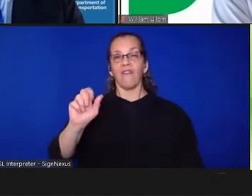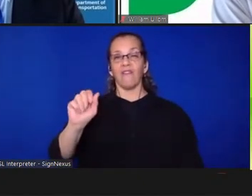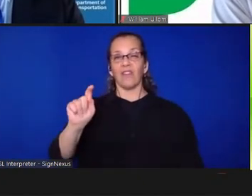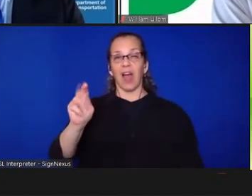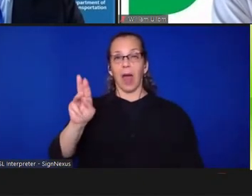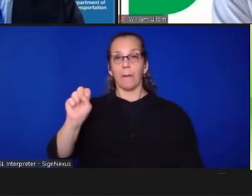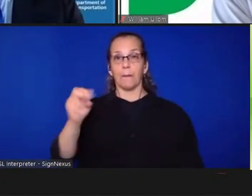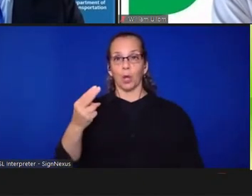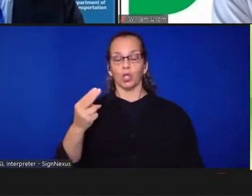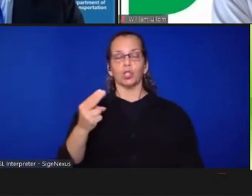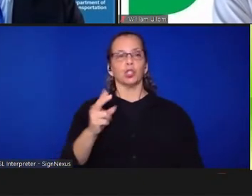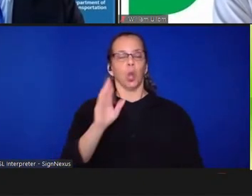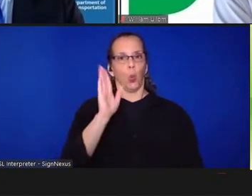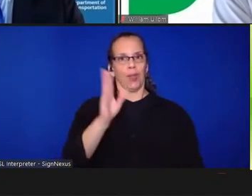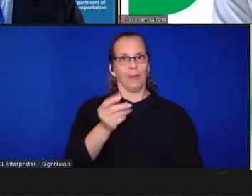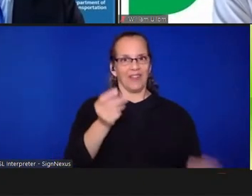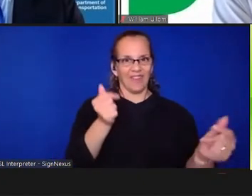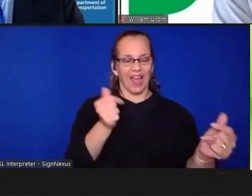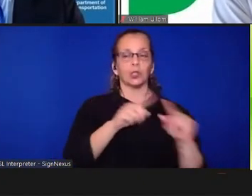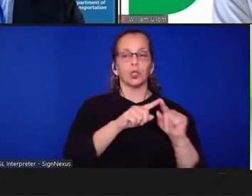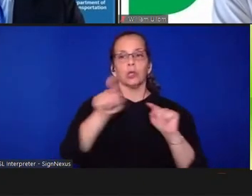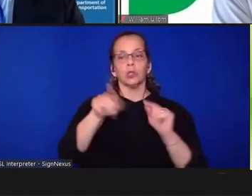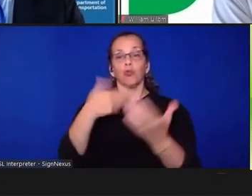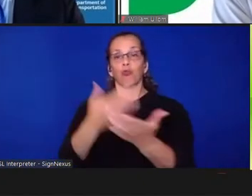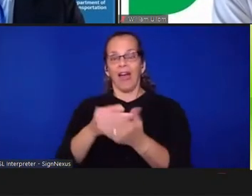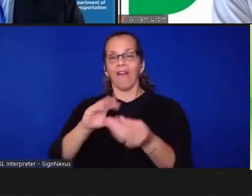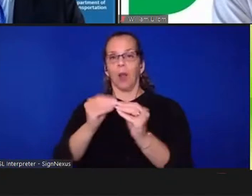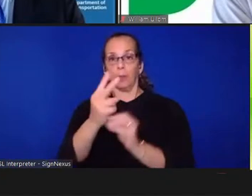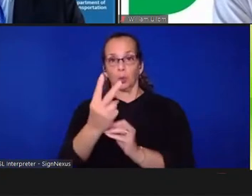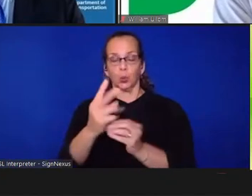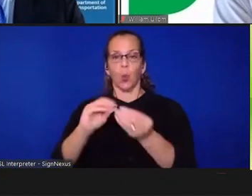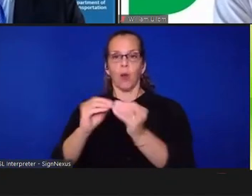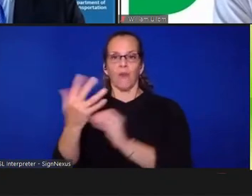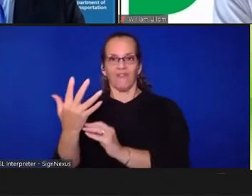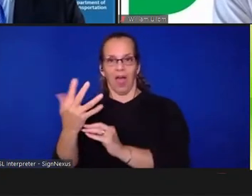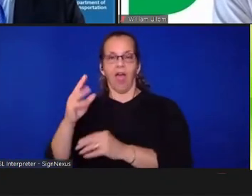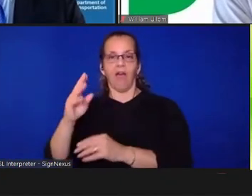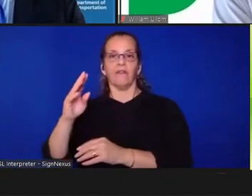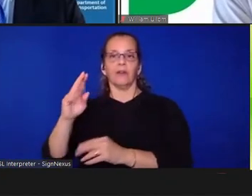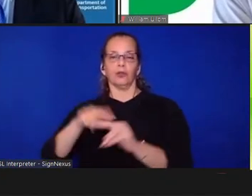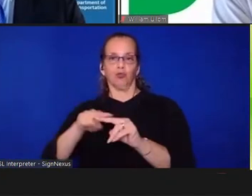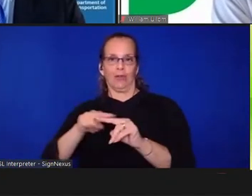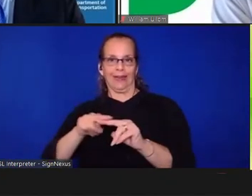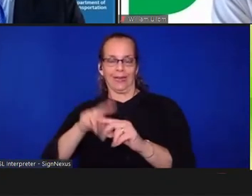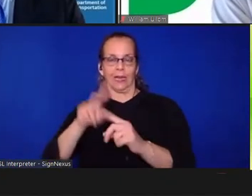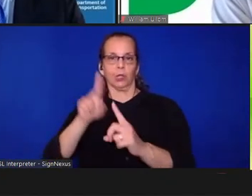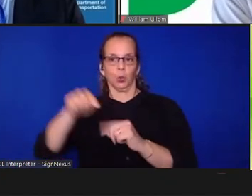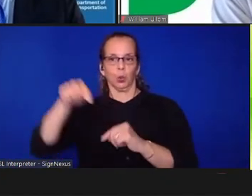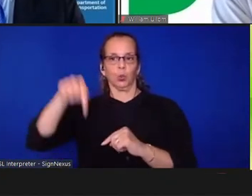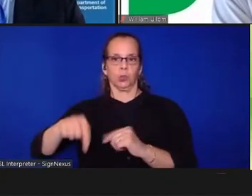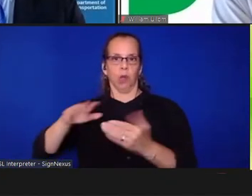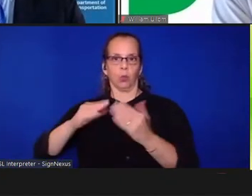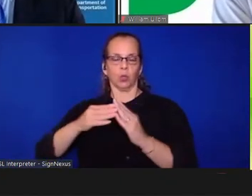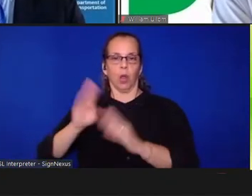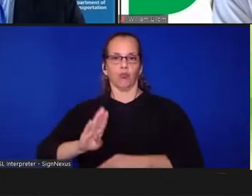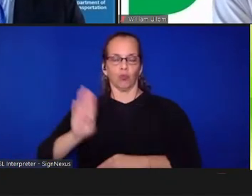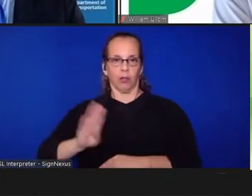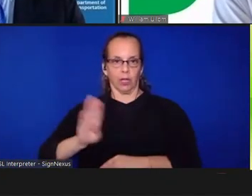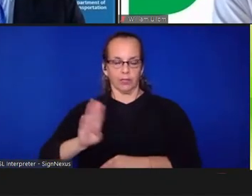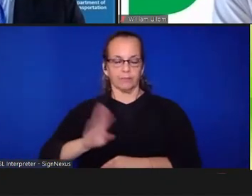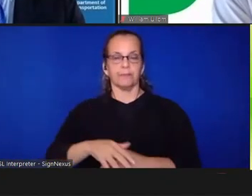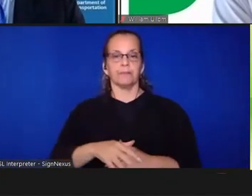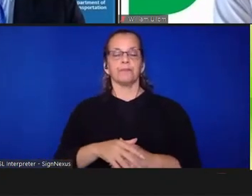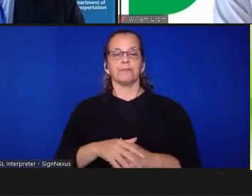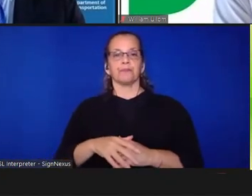to travel towards the two and five trains or downtown Brooklyn by reducing traffic our bus network will speed up and become